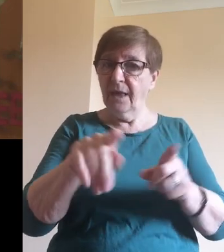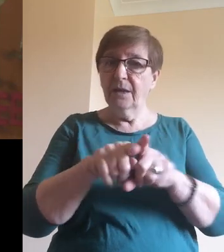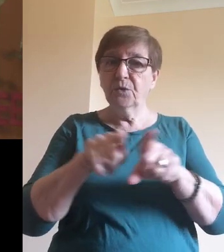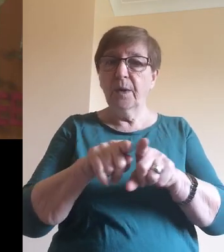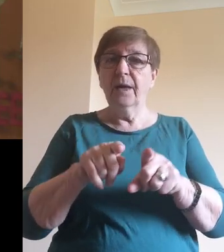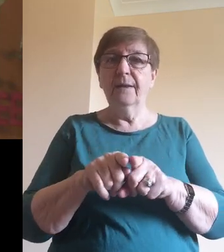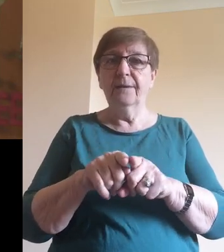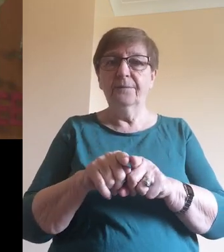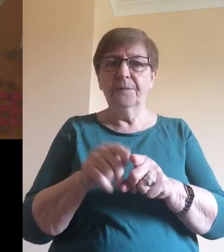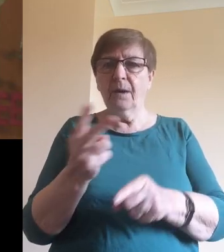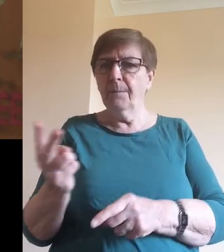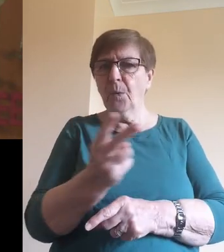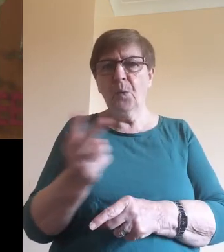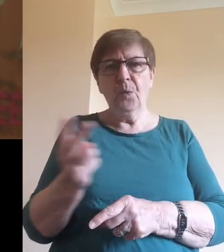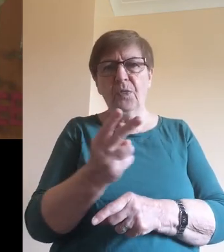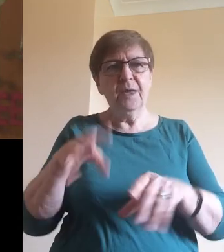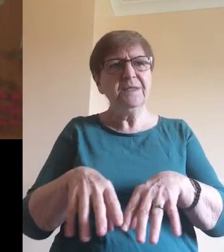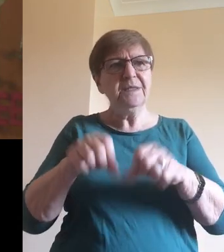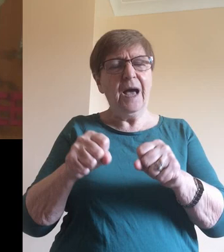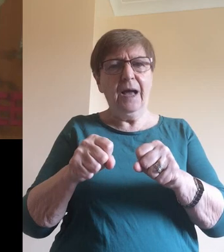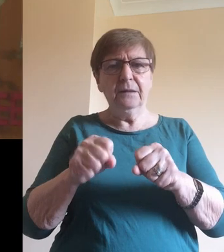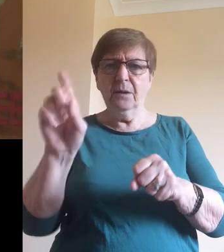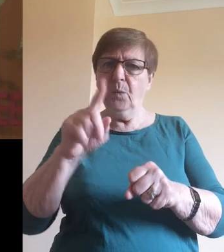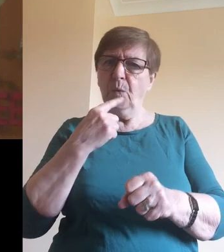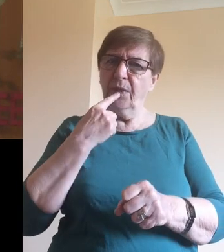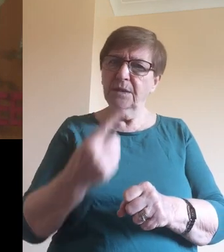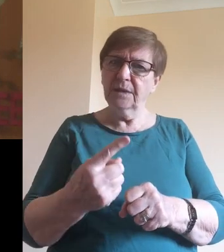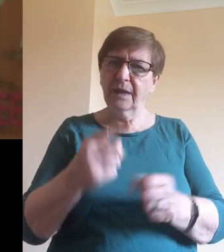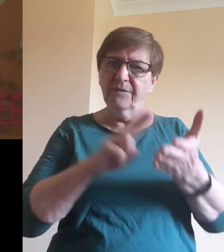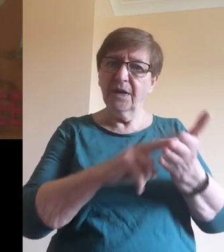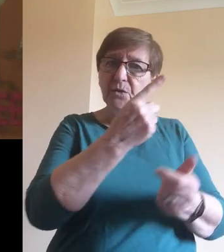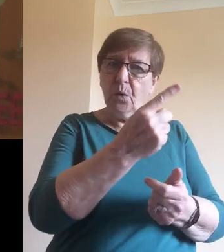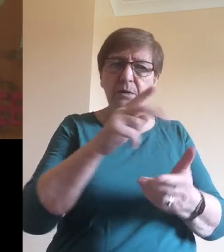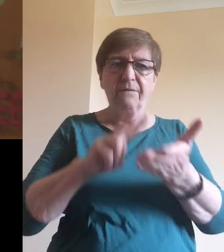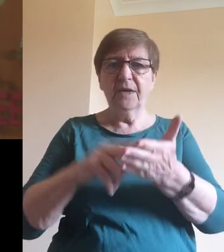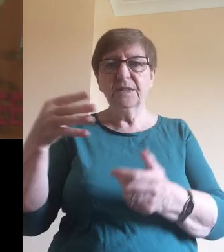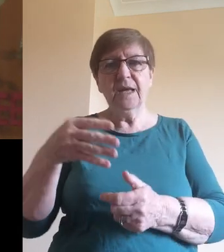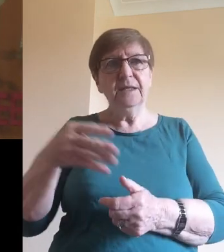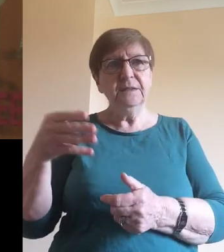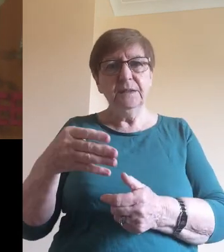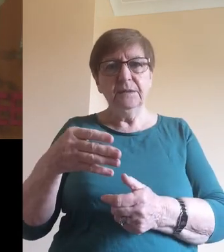And both of these episodes begin with a reference, verse 1 and verse 19,